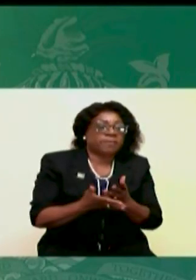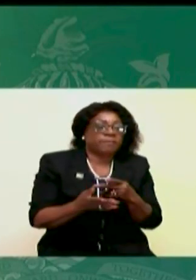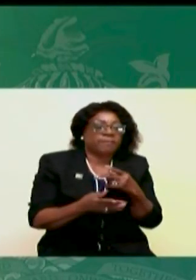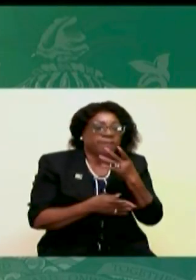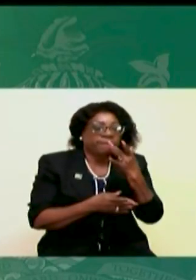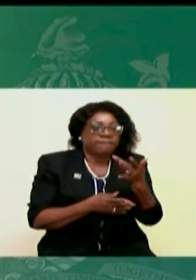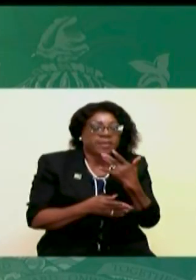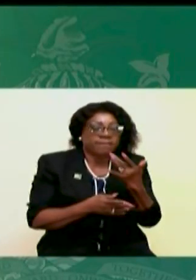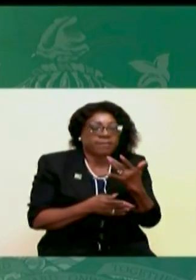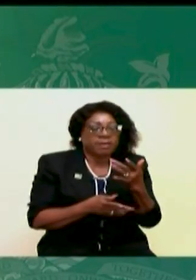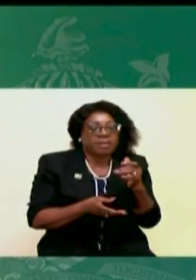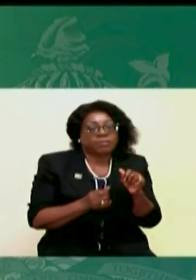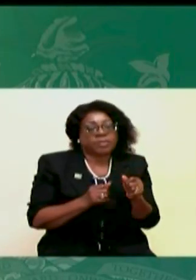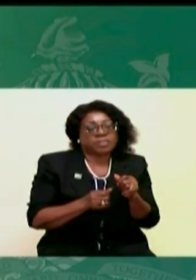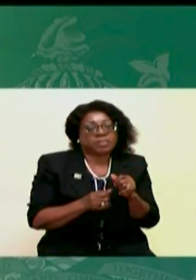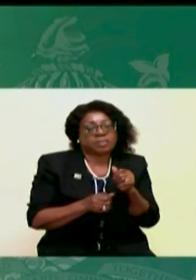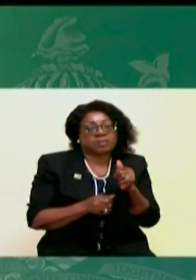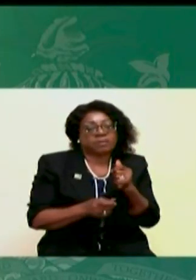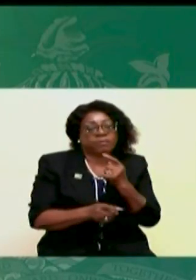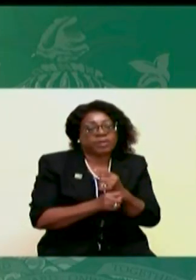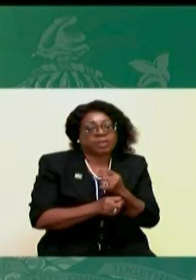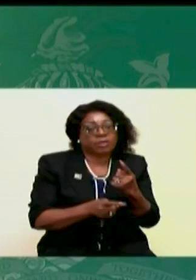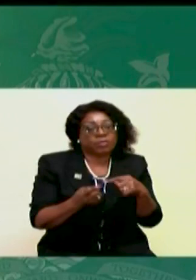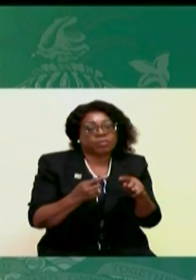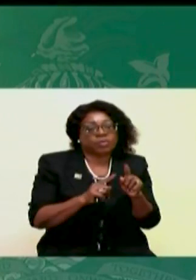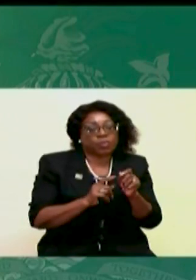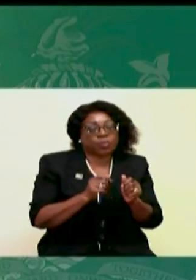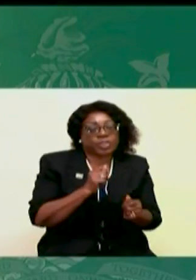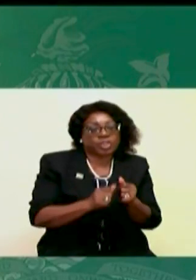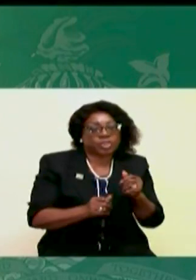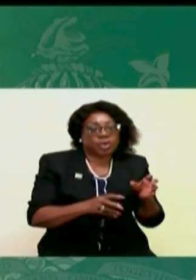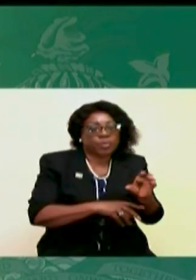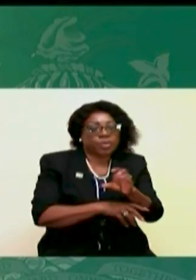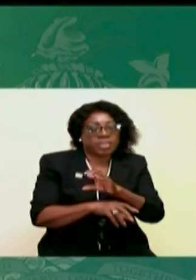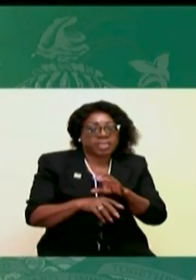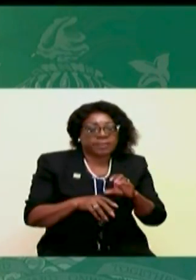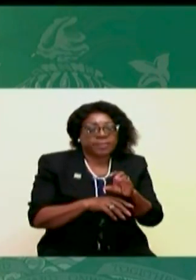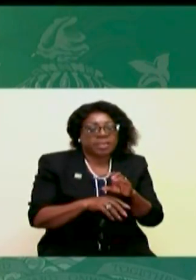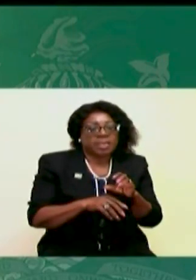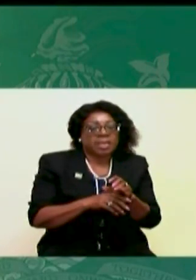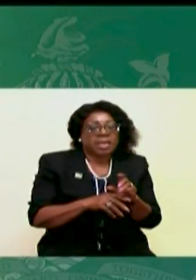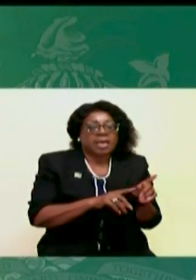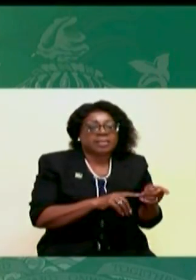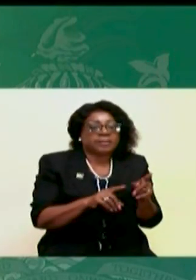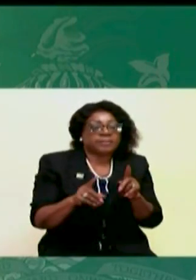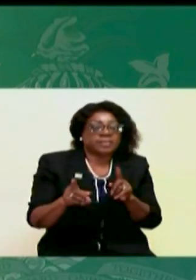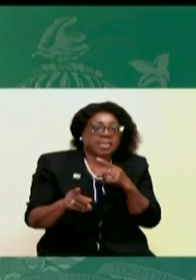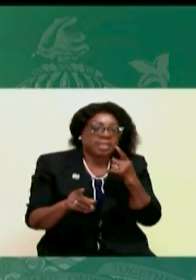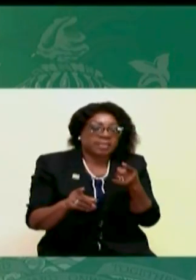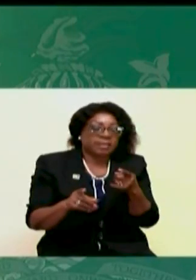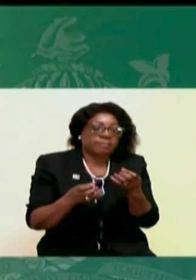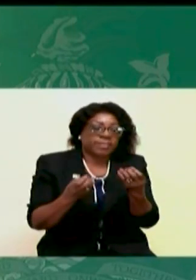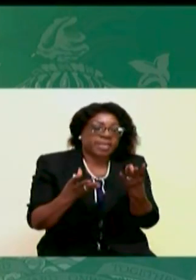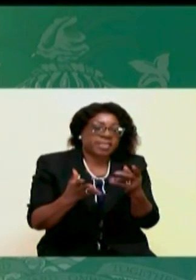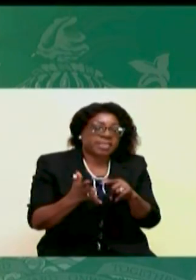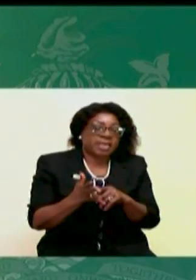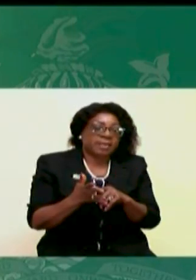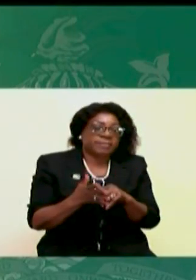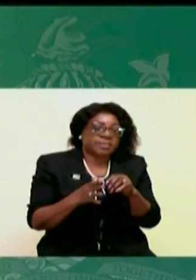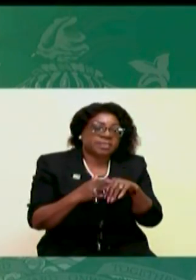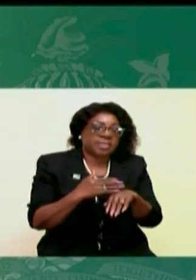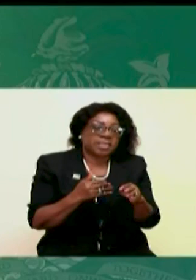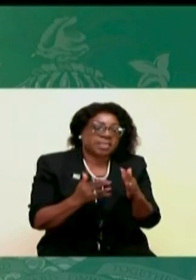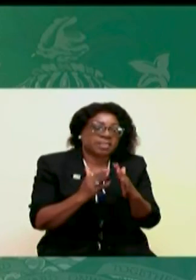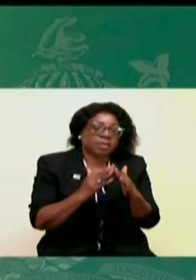which vehicle goes to which community. Speaking of favor, Madam Speaker, as I have stated on many occasions in this House,